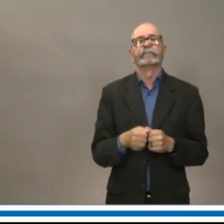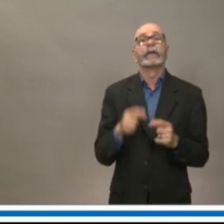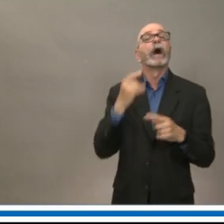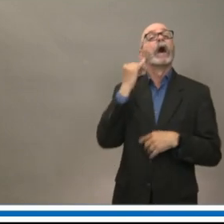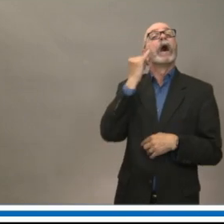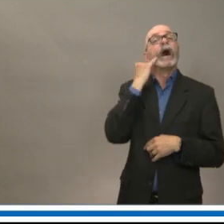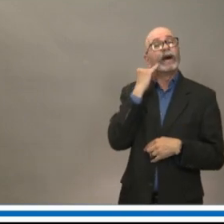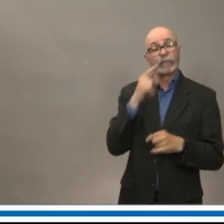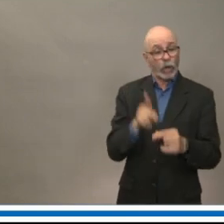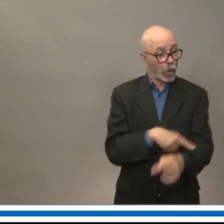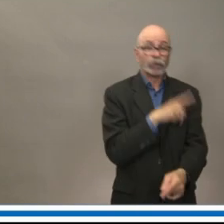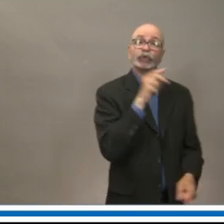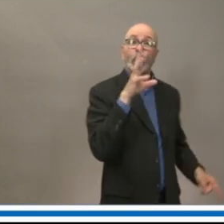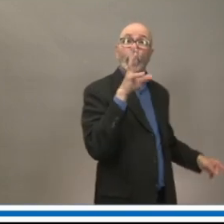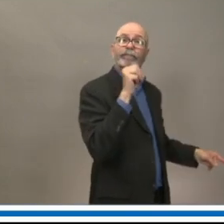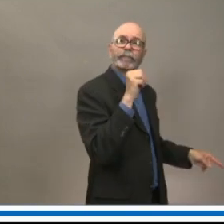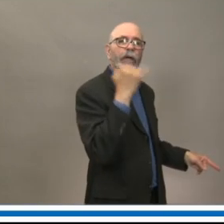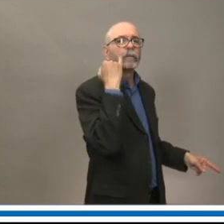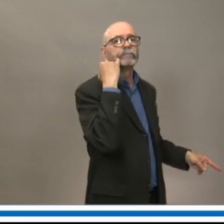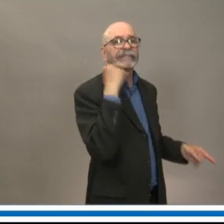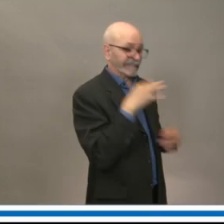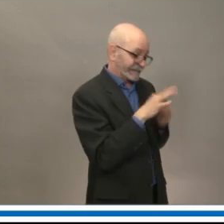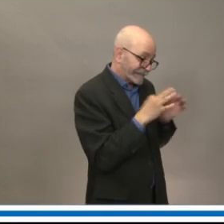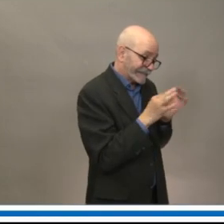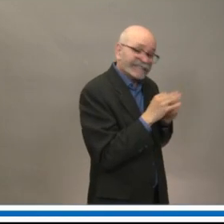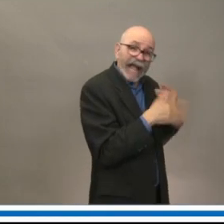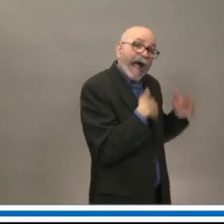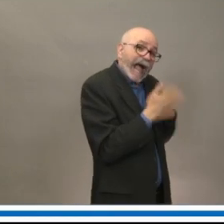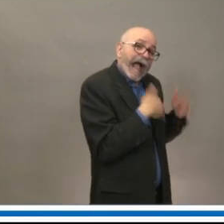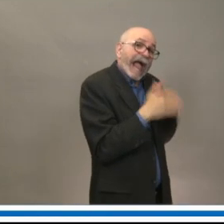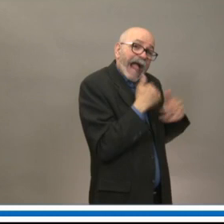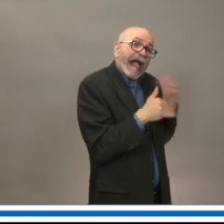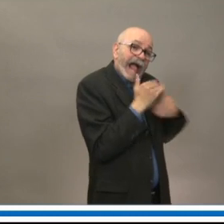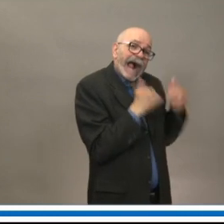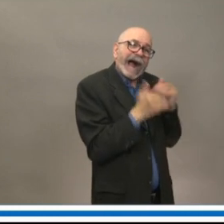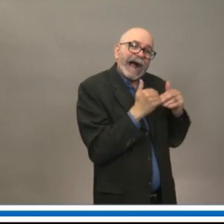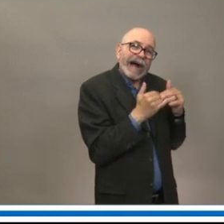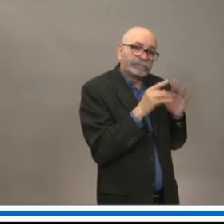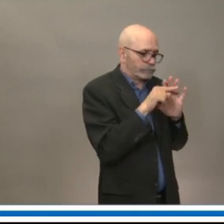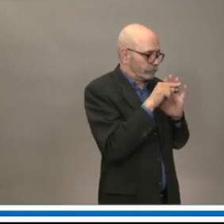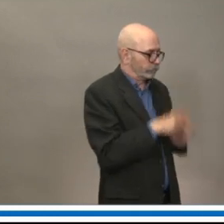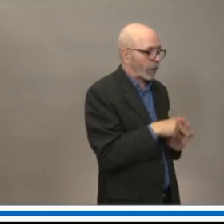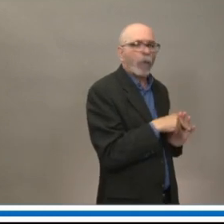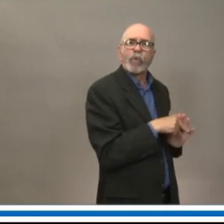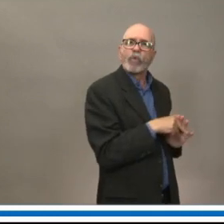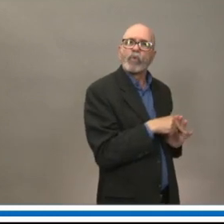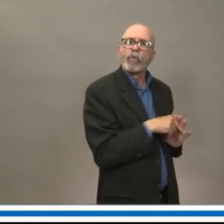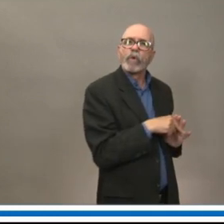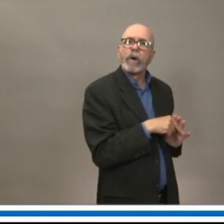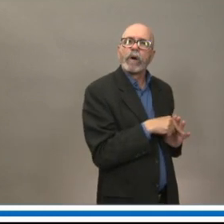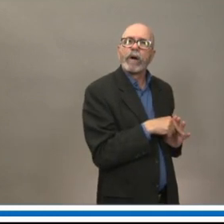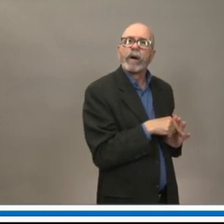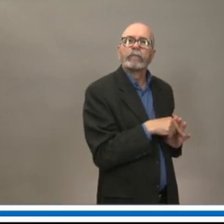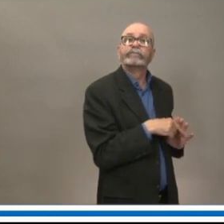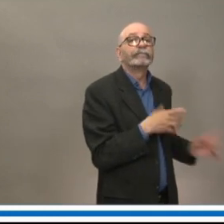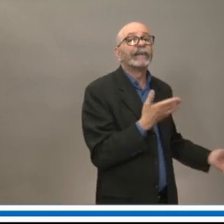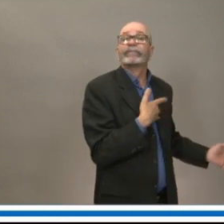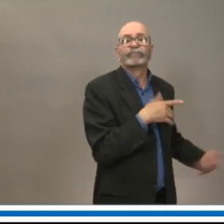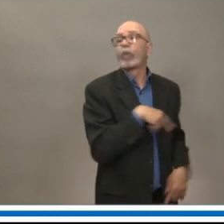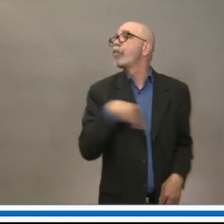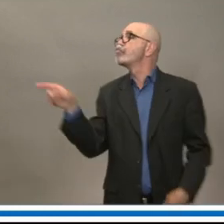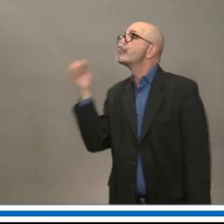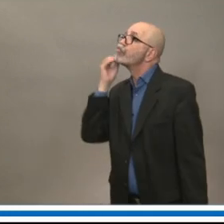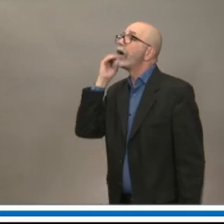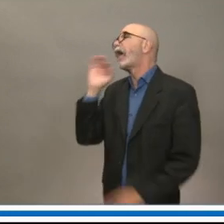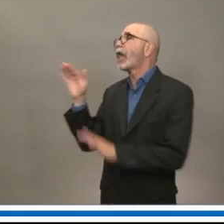tested everybody today, they were all negative, there's no guarantee that because they're moving back and forth with the community and there may be activity in the community,